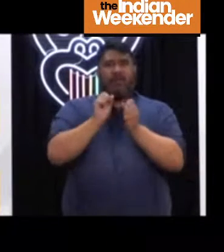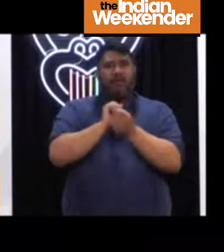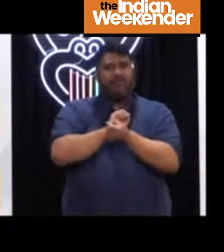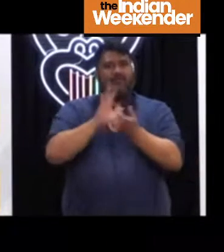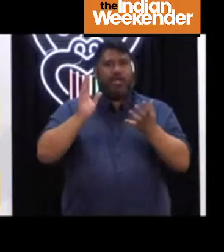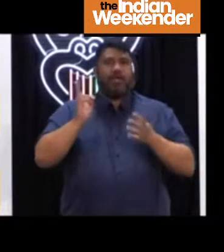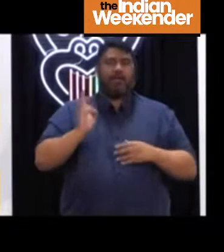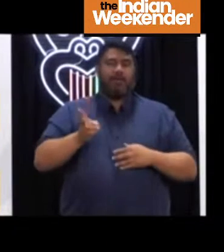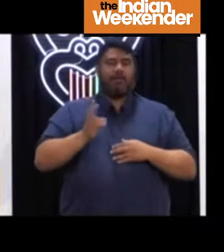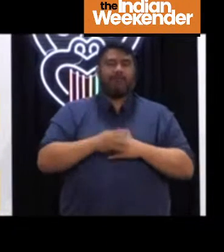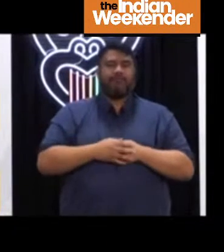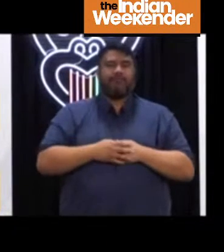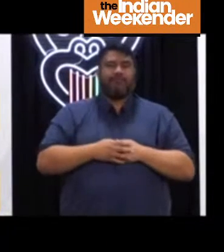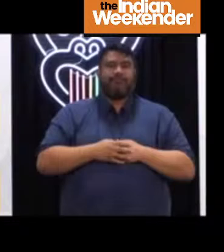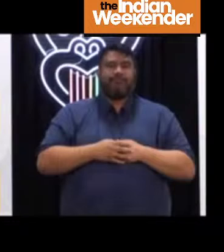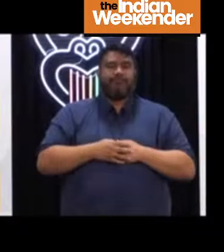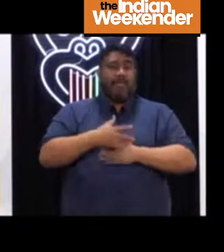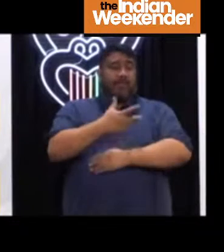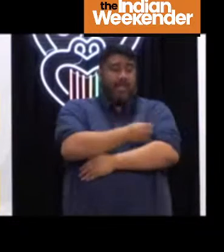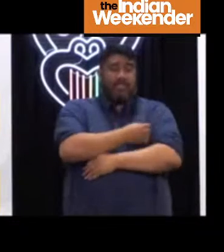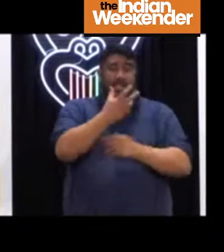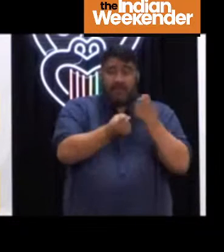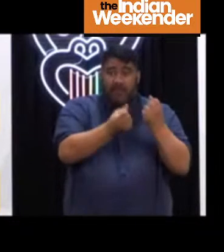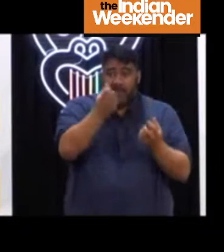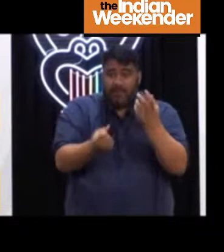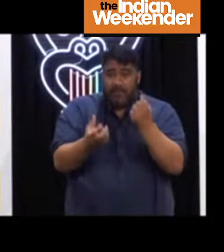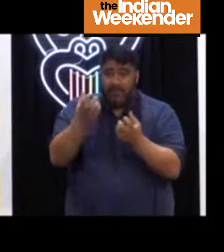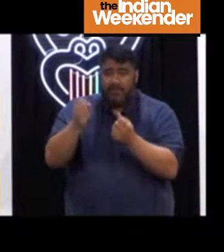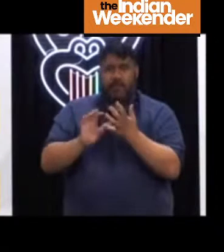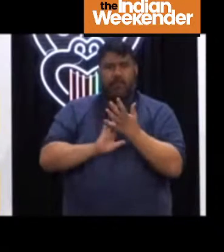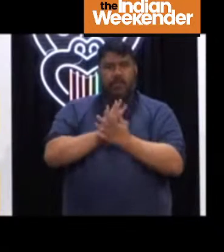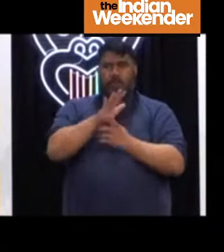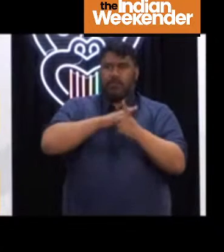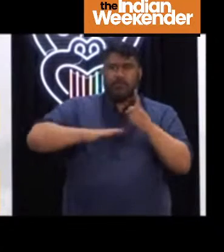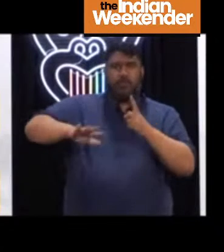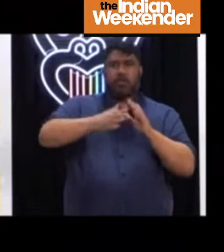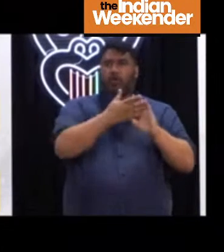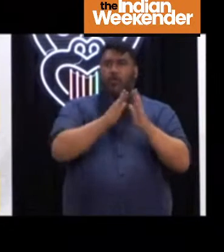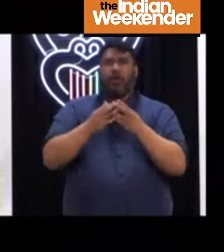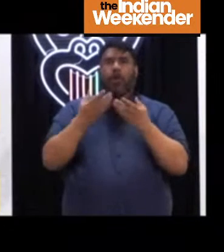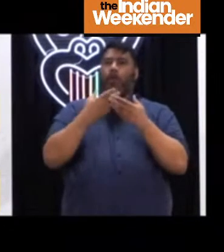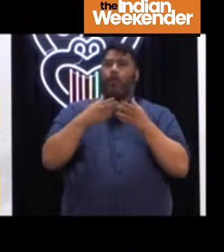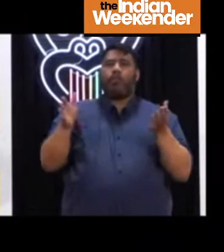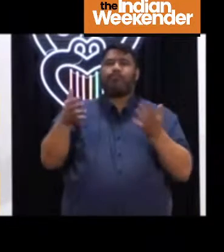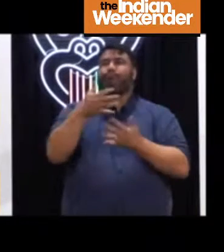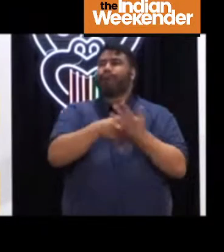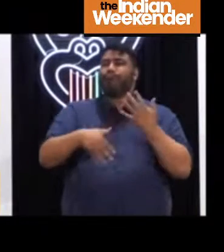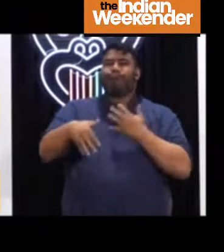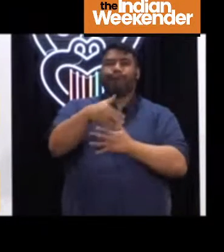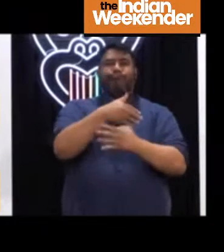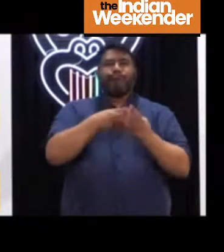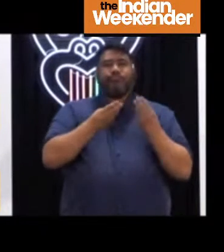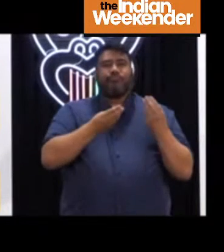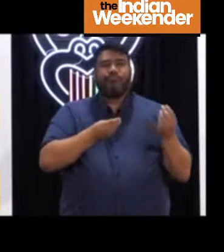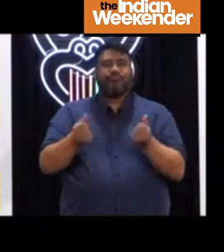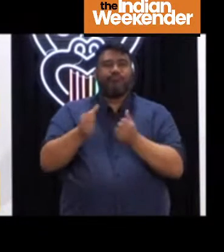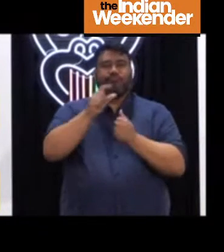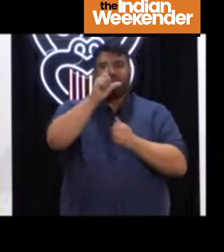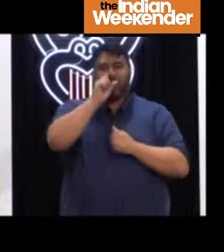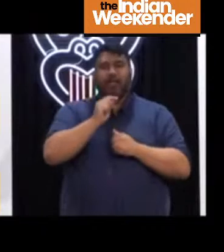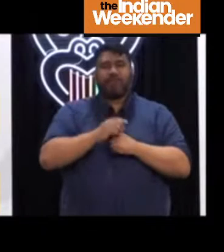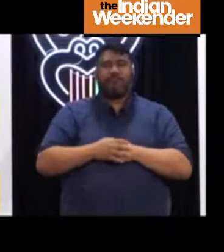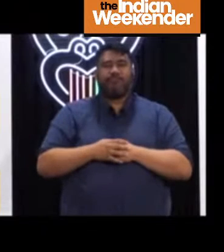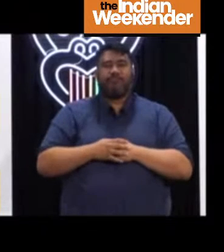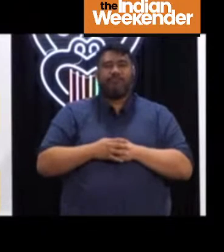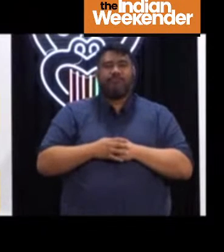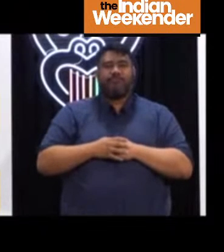the fewer restrictions that you have to have. Just as we've been world leading with the success of our elimination strategy, in the future